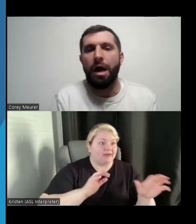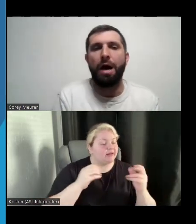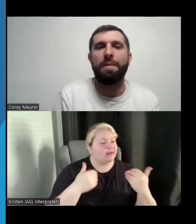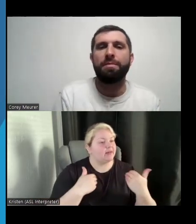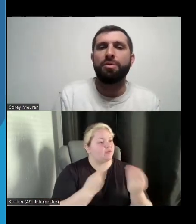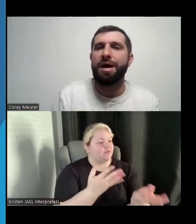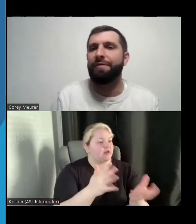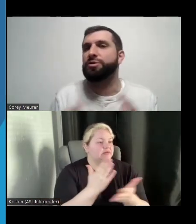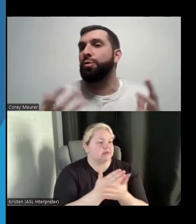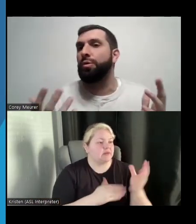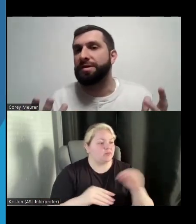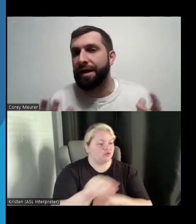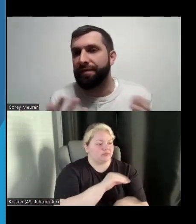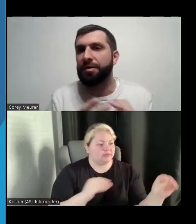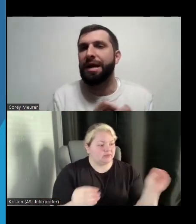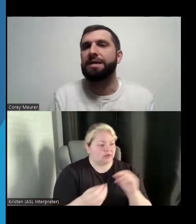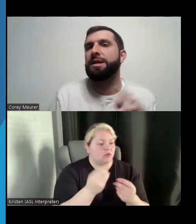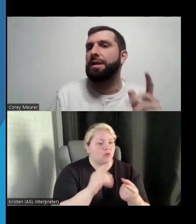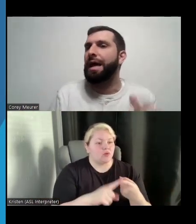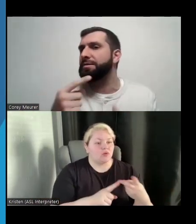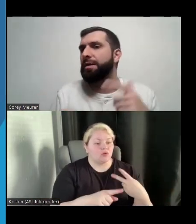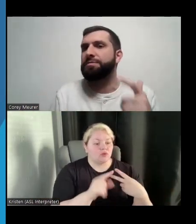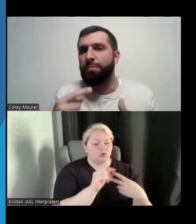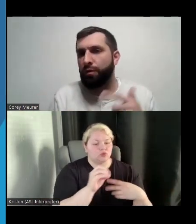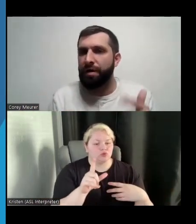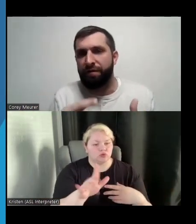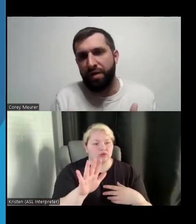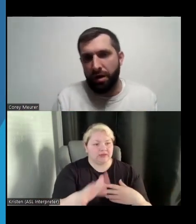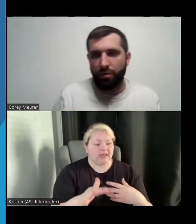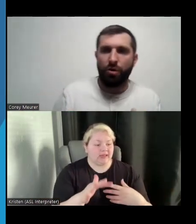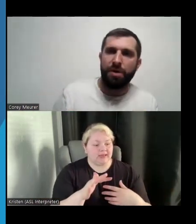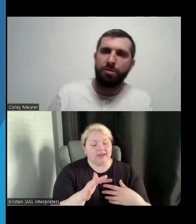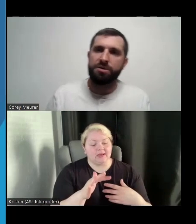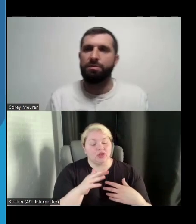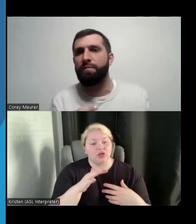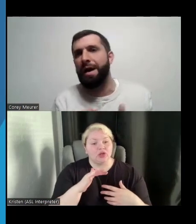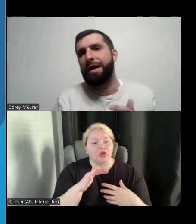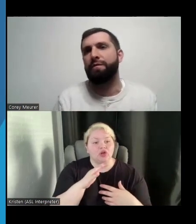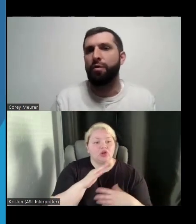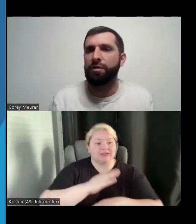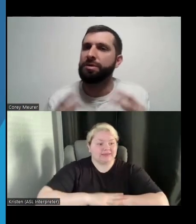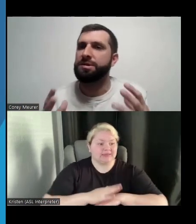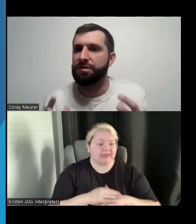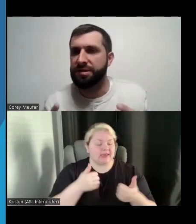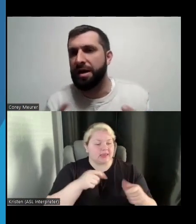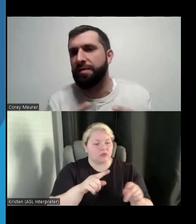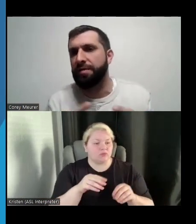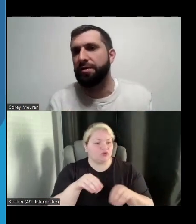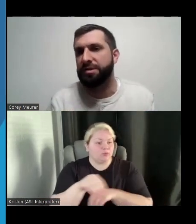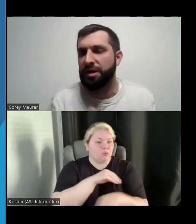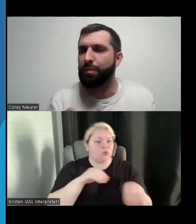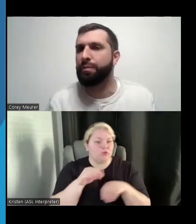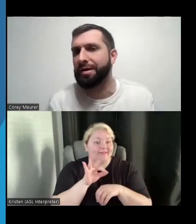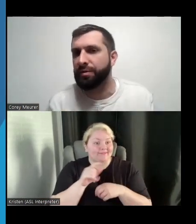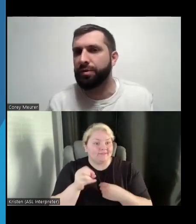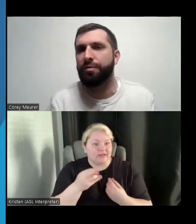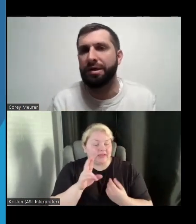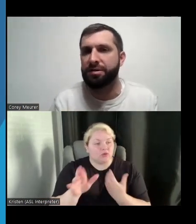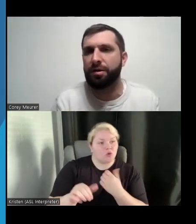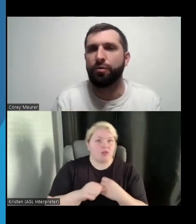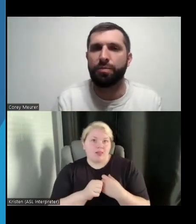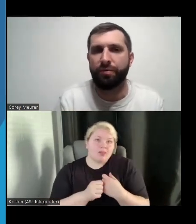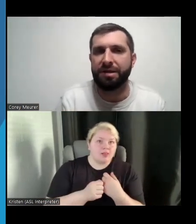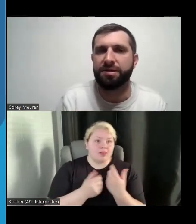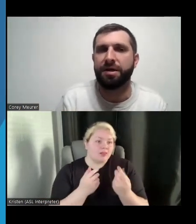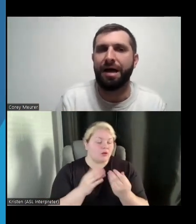individual. Maybe we have a tool that's at their desk that allows them to move their feet or be able to move back and forth, but still stay in their seat and be present with the